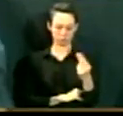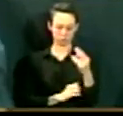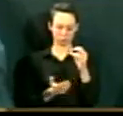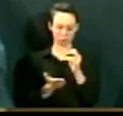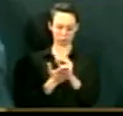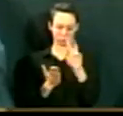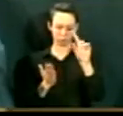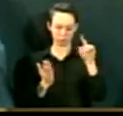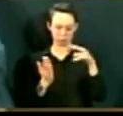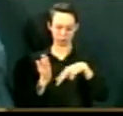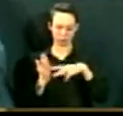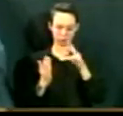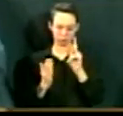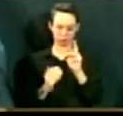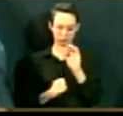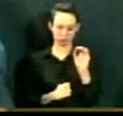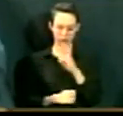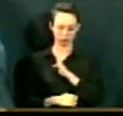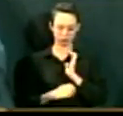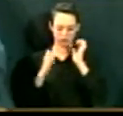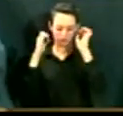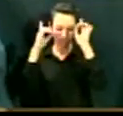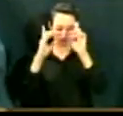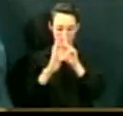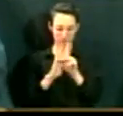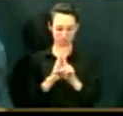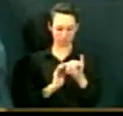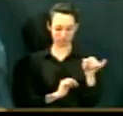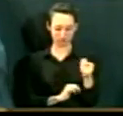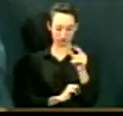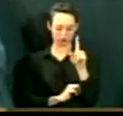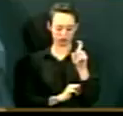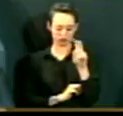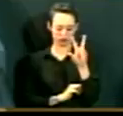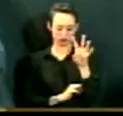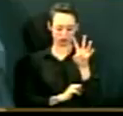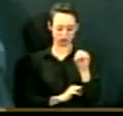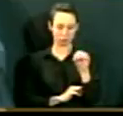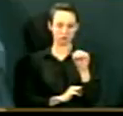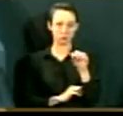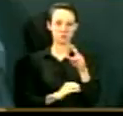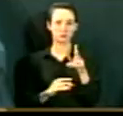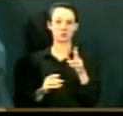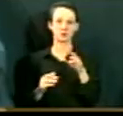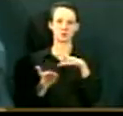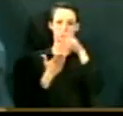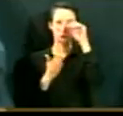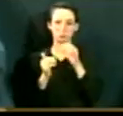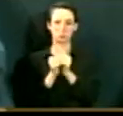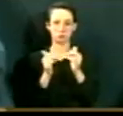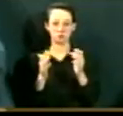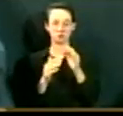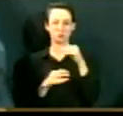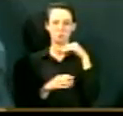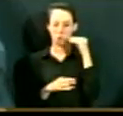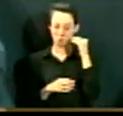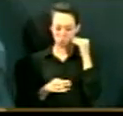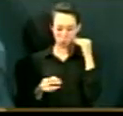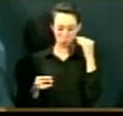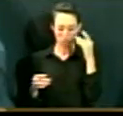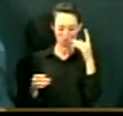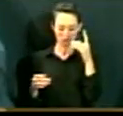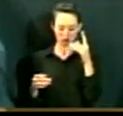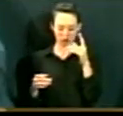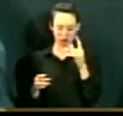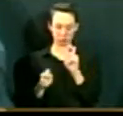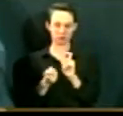first reading of Knox County Board of Education Policy J140, Homeless Students as amended. So moved. Second. Motion by Mr. Norman,